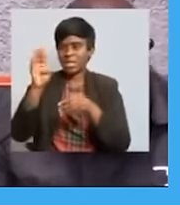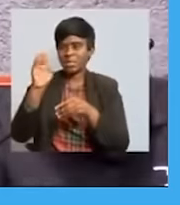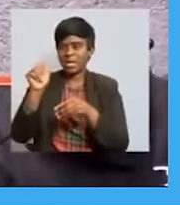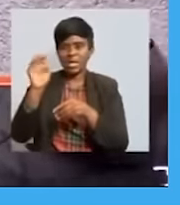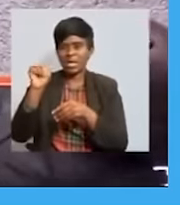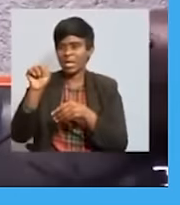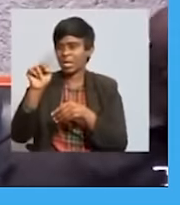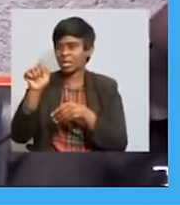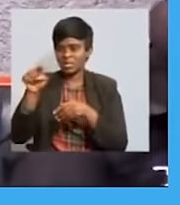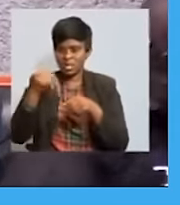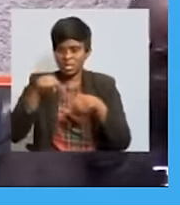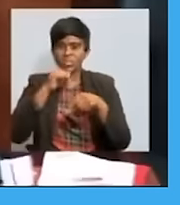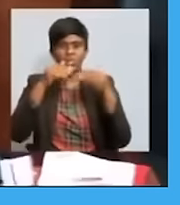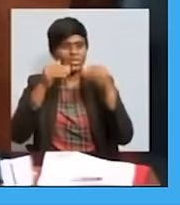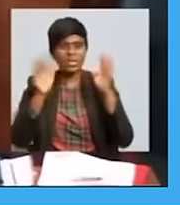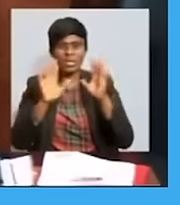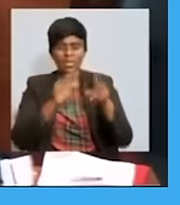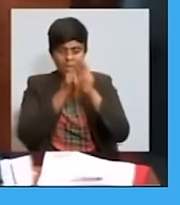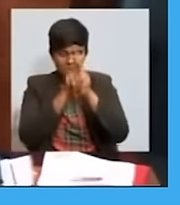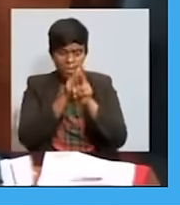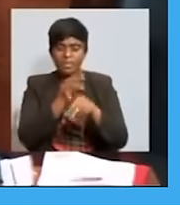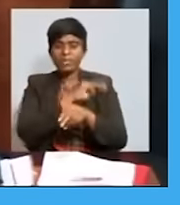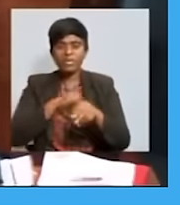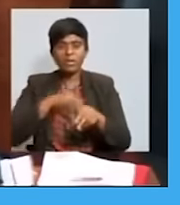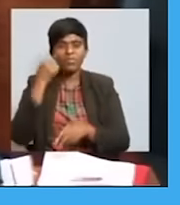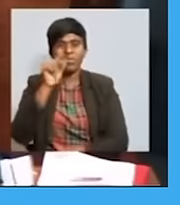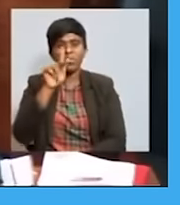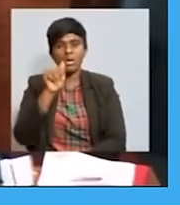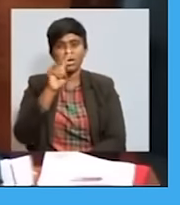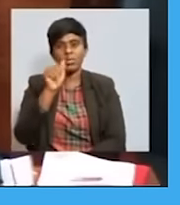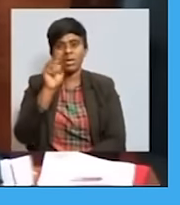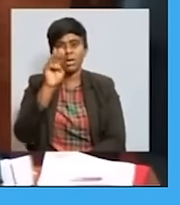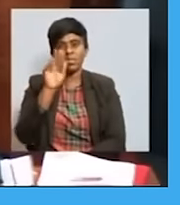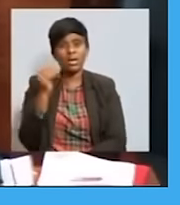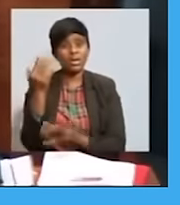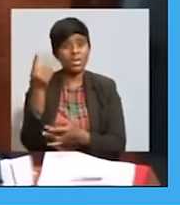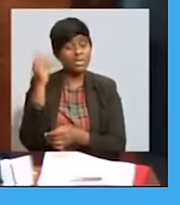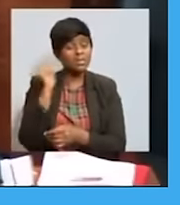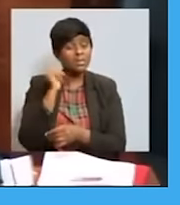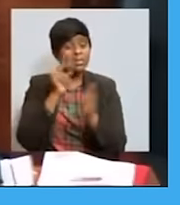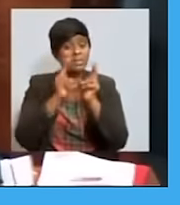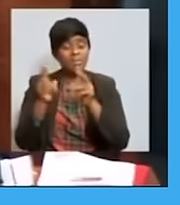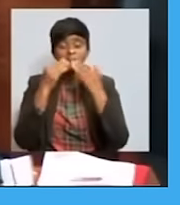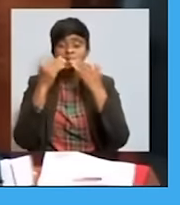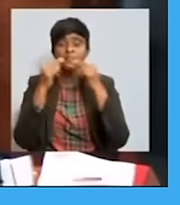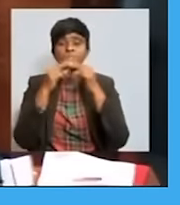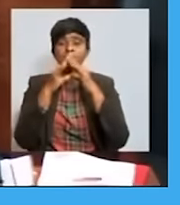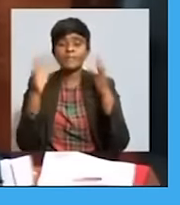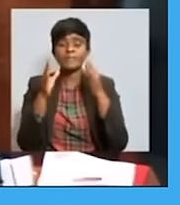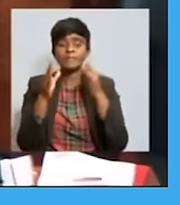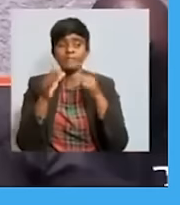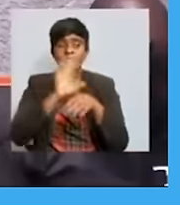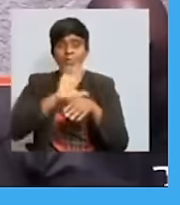Honourable Member for Kawambwa, please ask your question. Her Honour is waiting to respond. Thank you very much. Just ask your question.